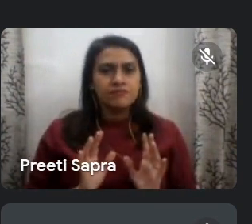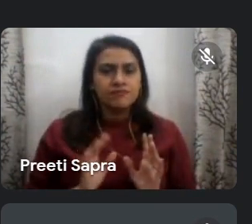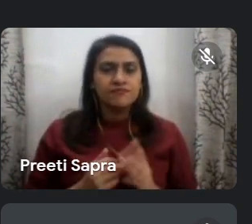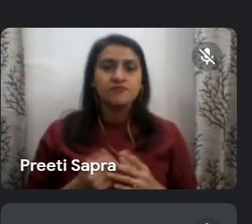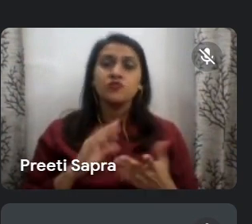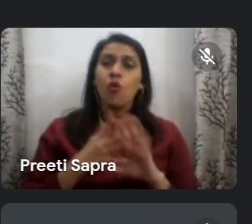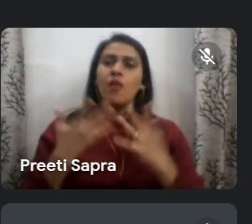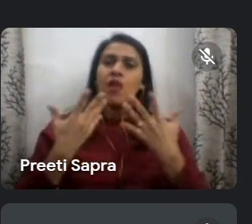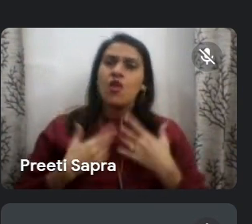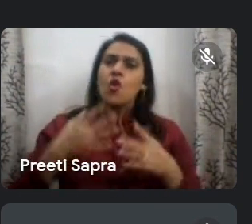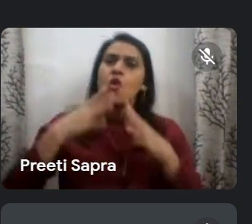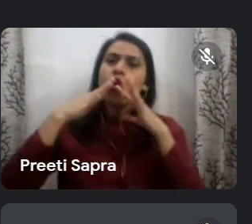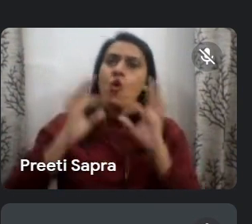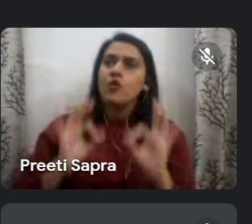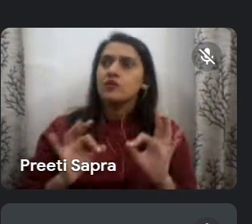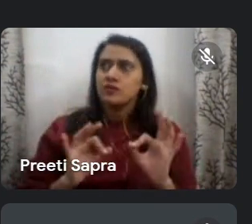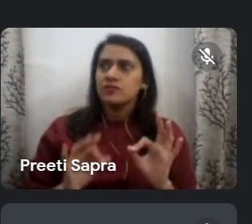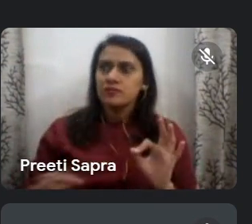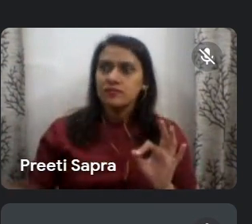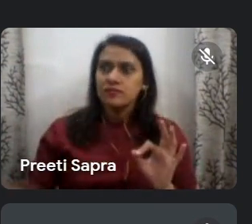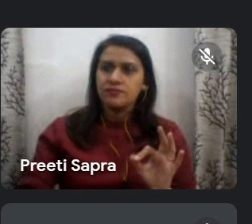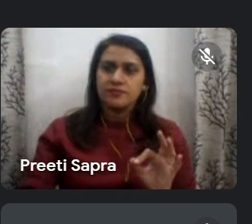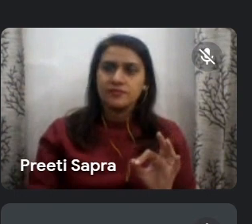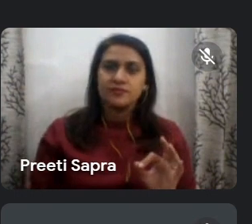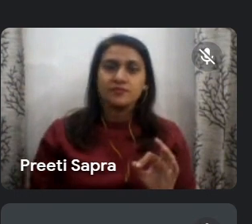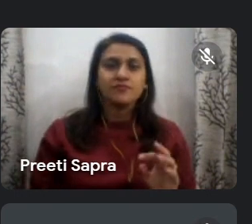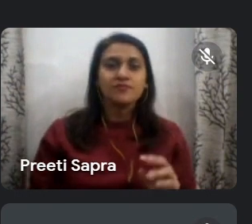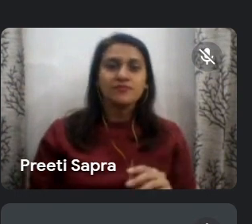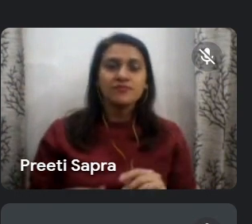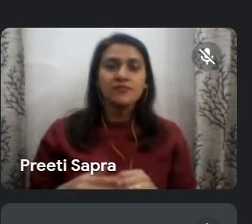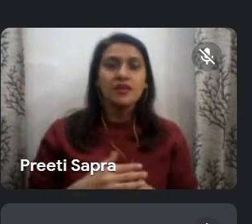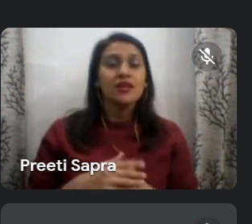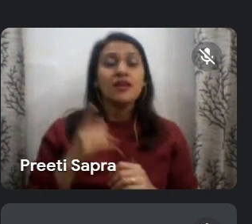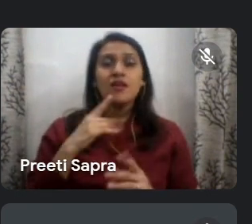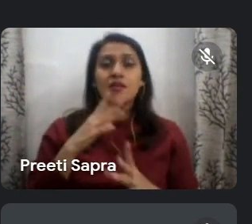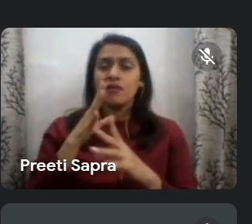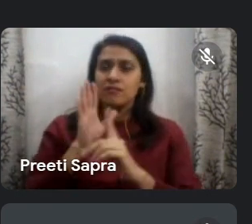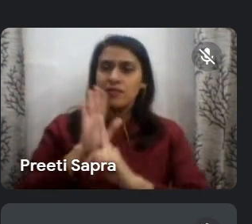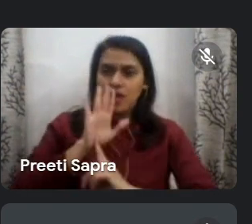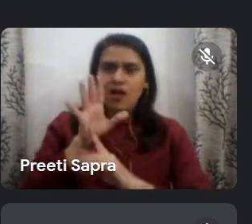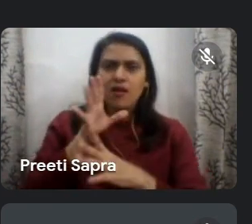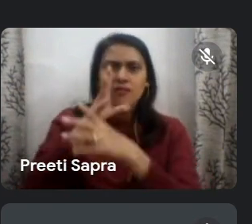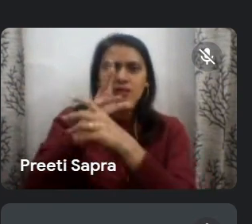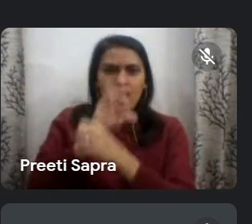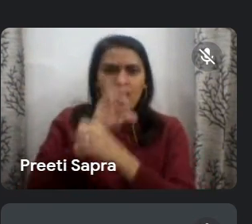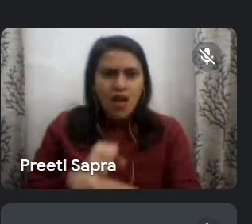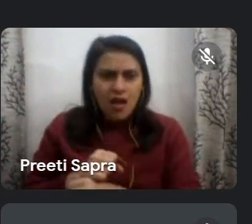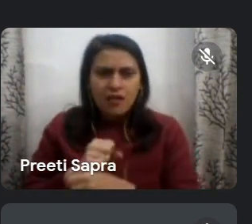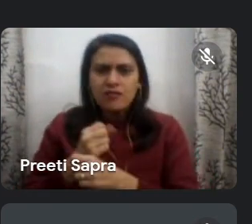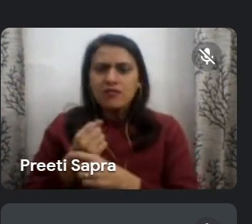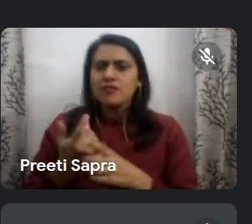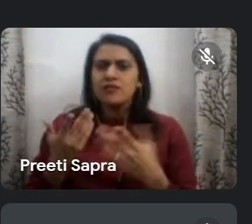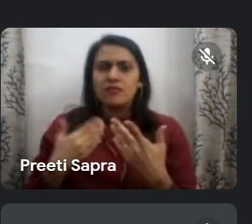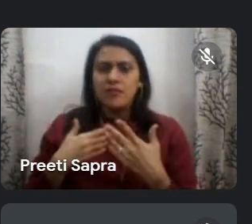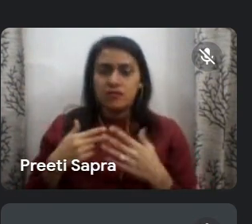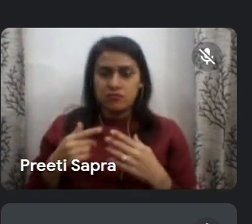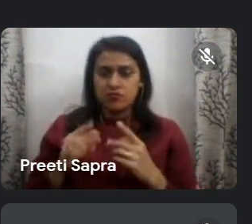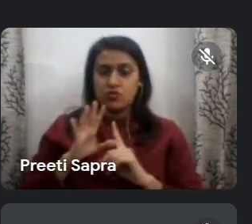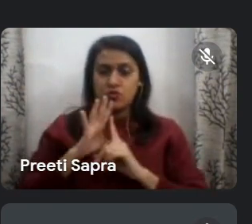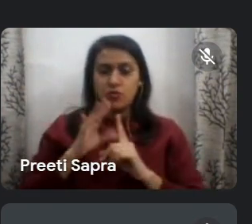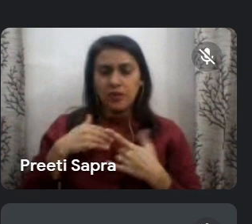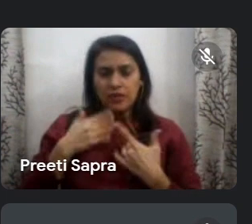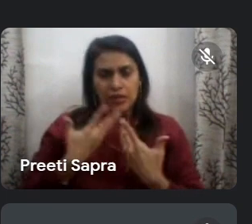is real. It's the masking and the hiding that I was going through that made me